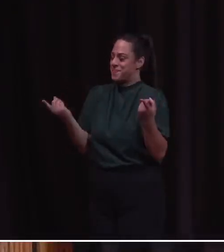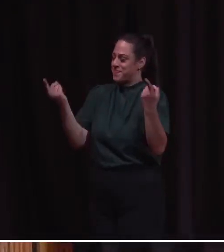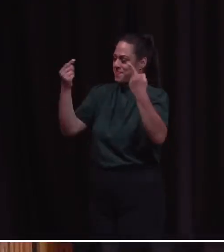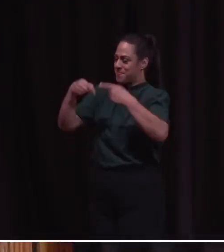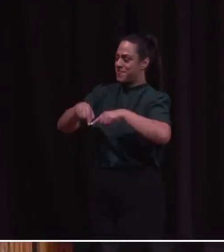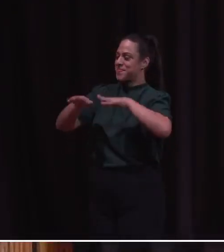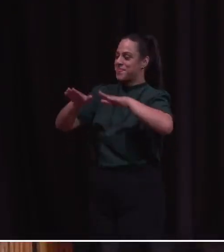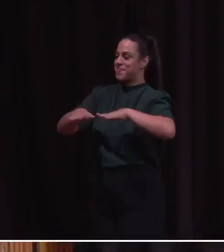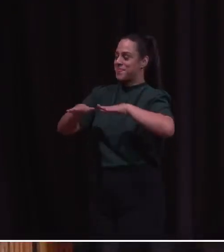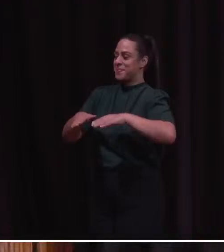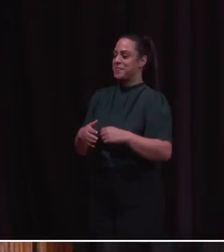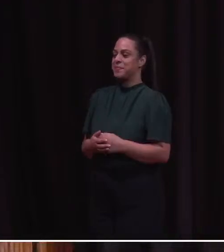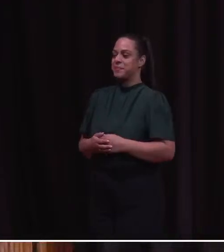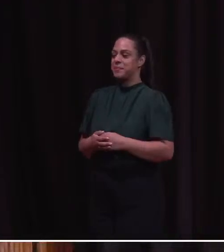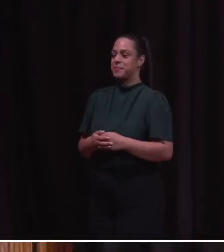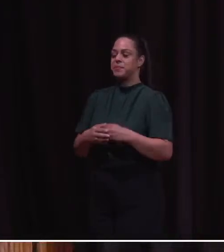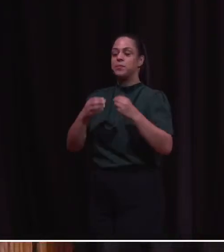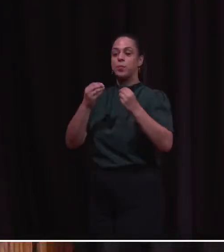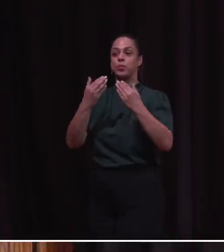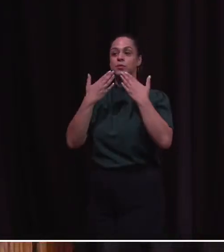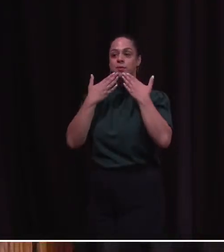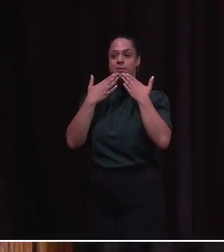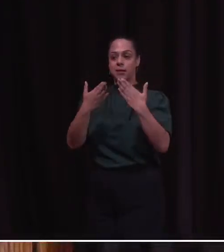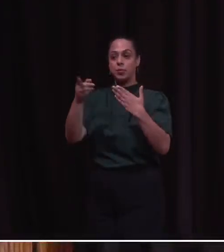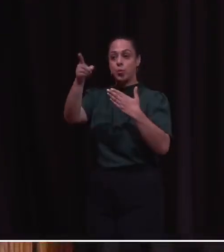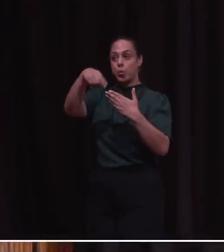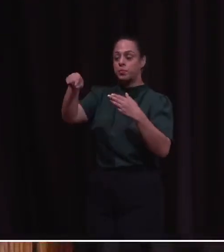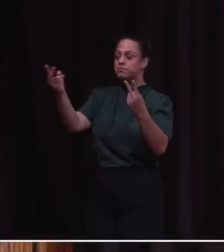And thank you all for coming to listen to me.